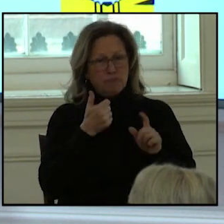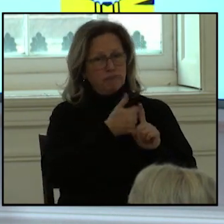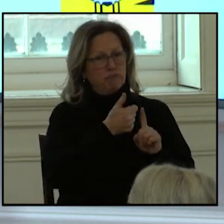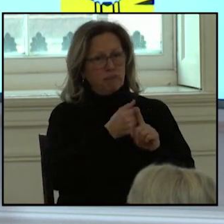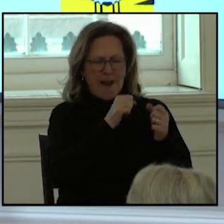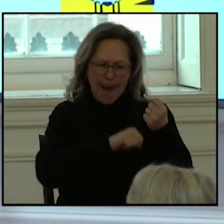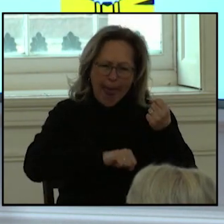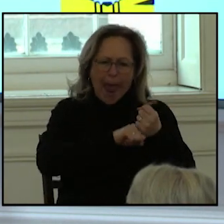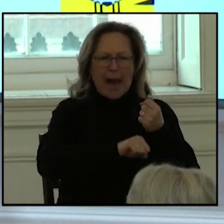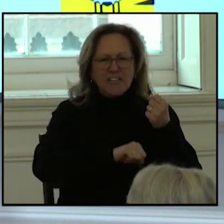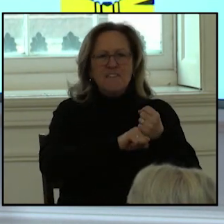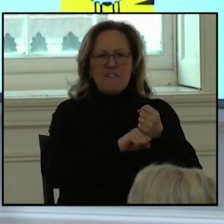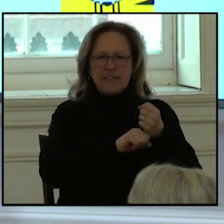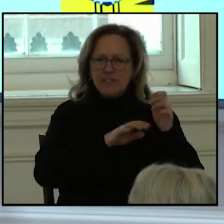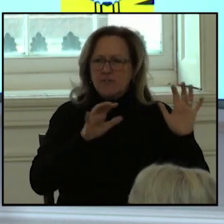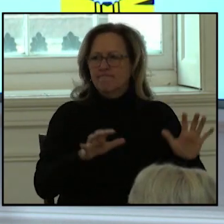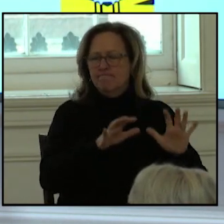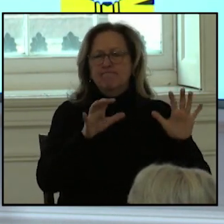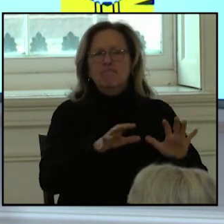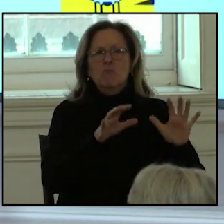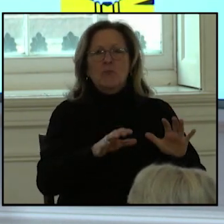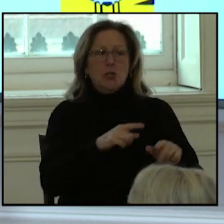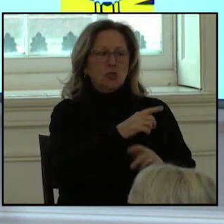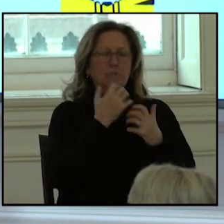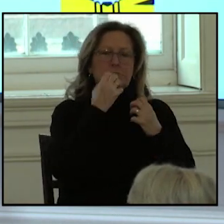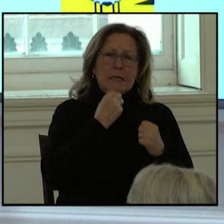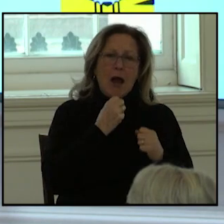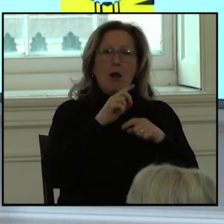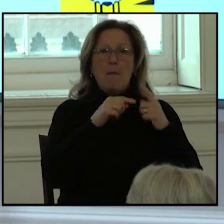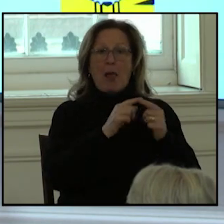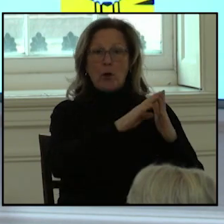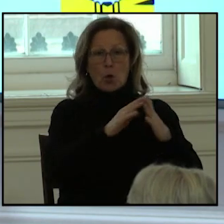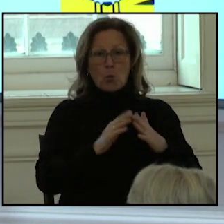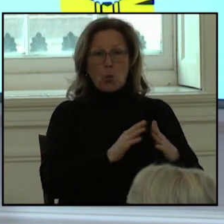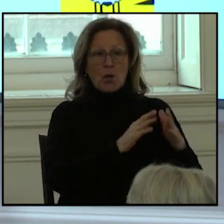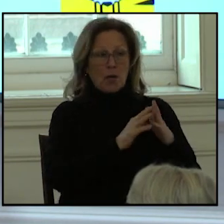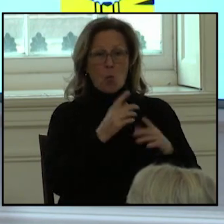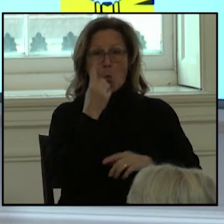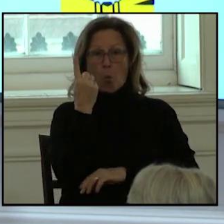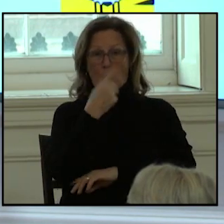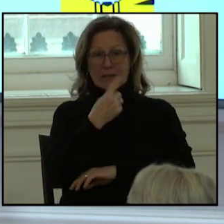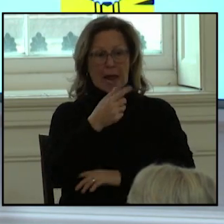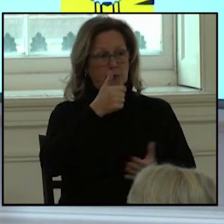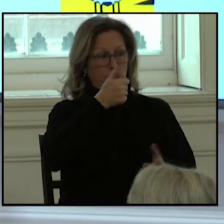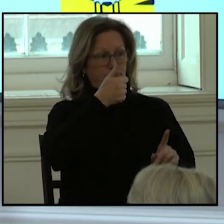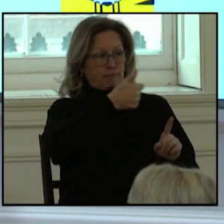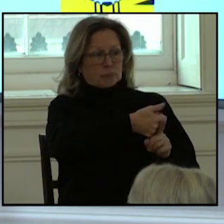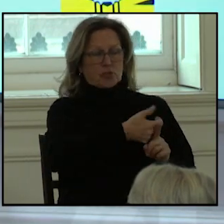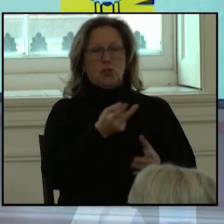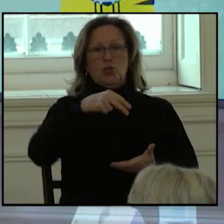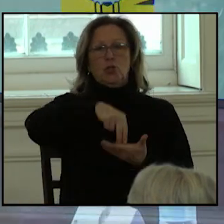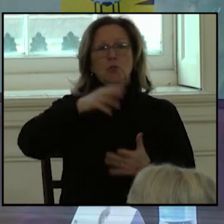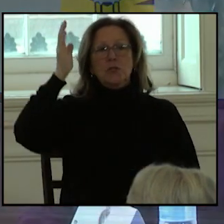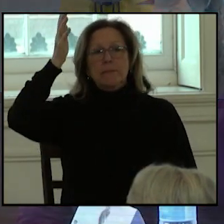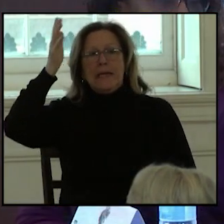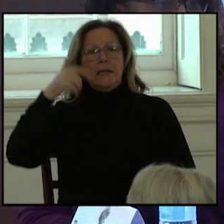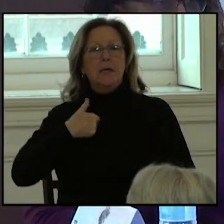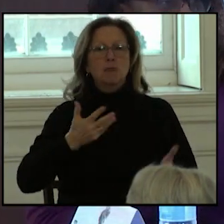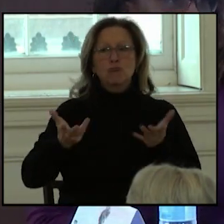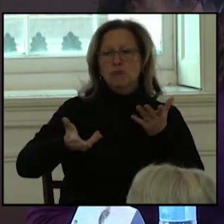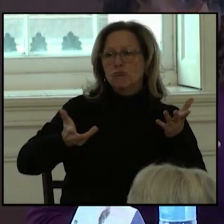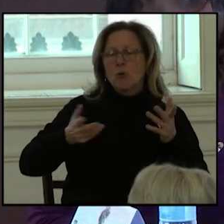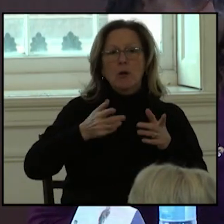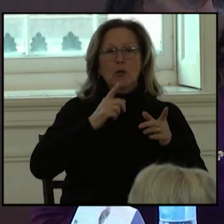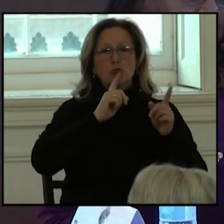She cared about the community, and one day she was giving a speech, or not really a speech, she was answering questions of